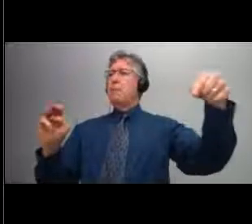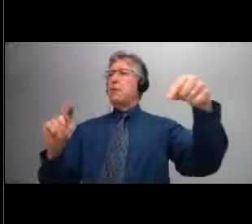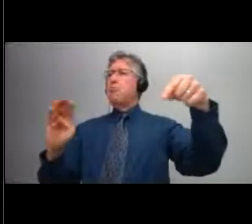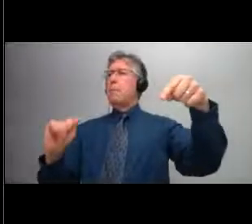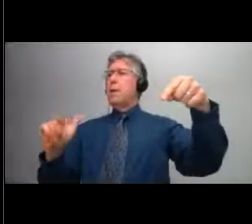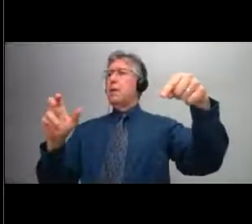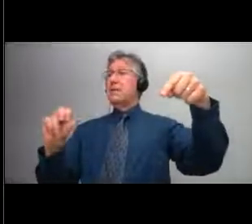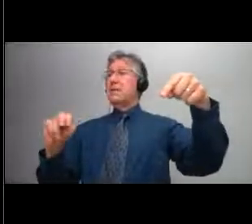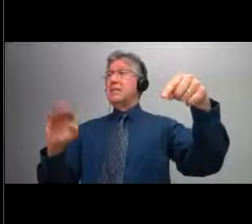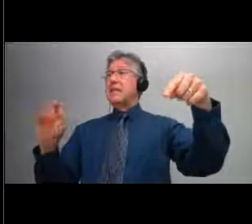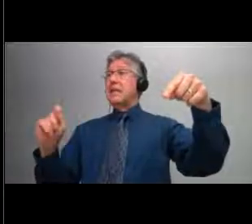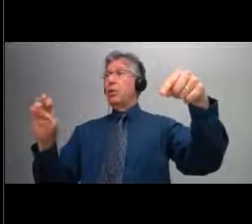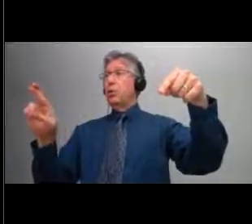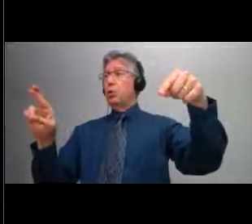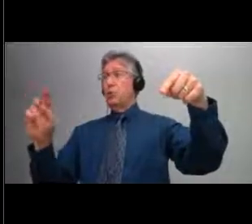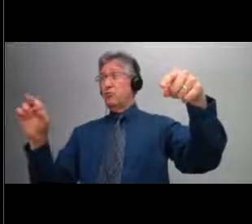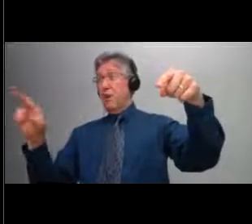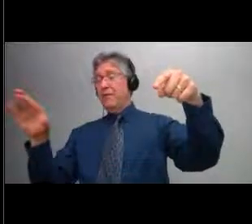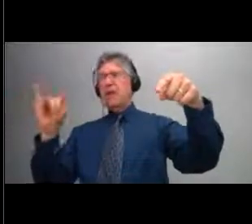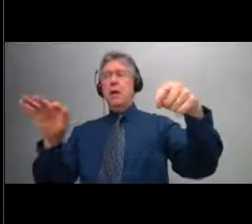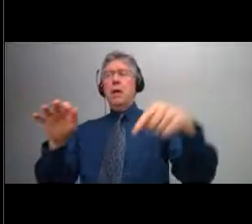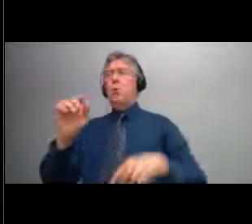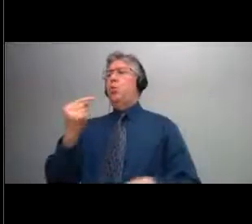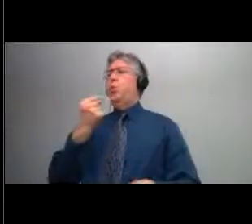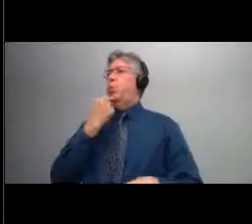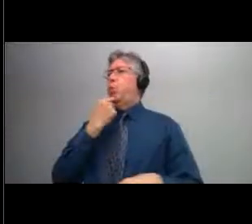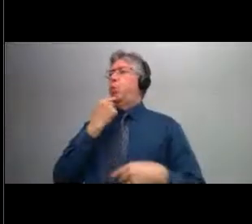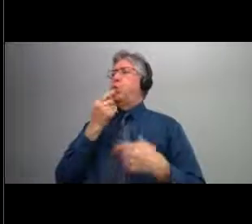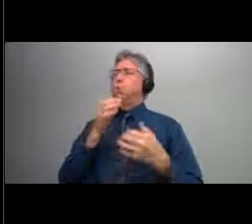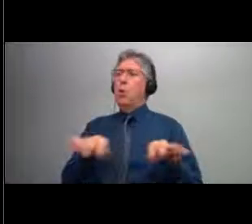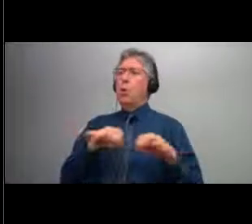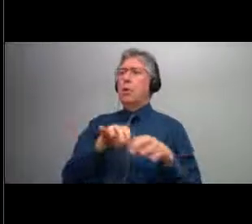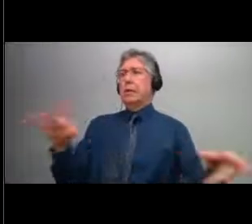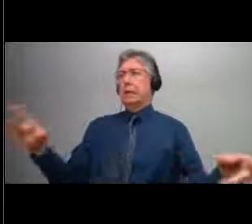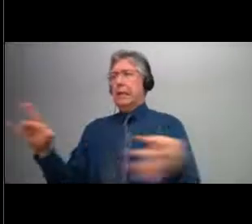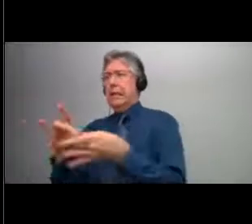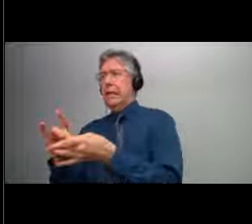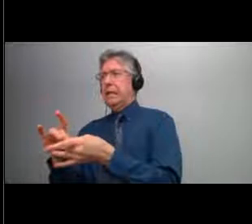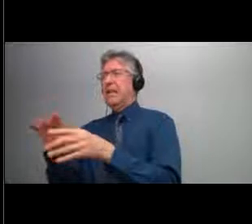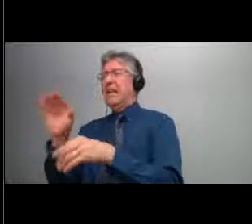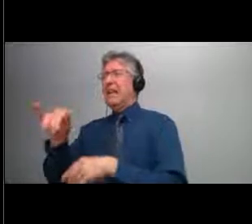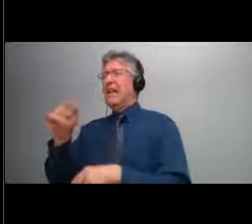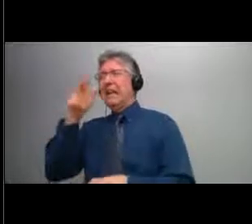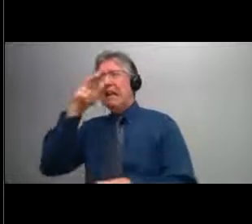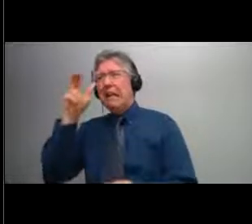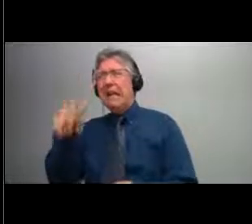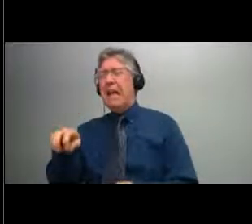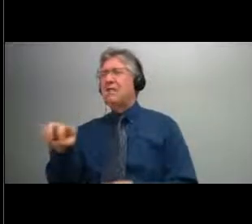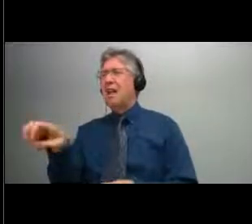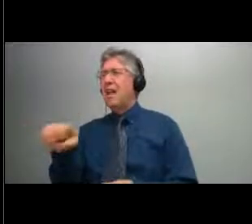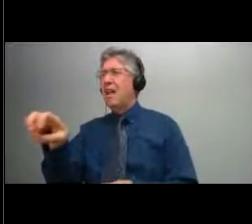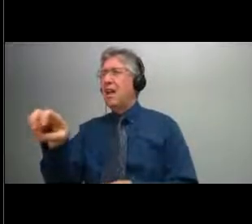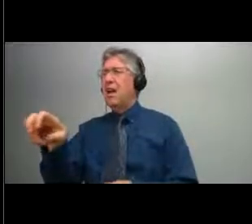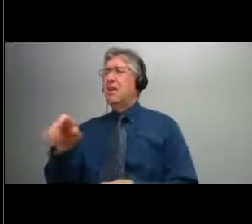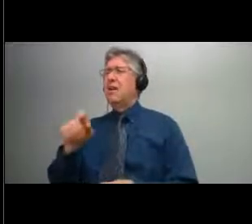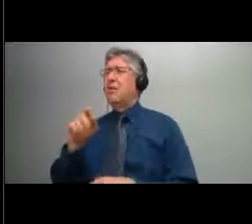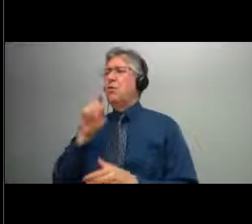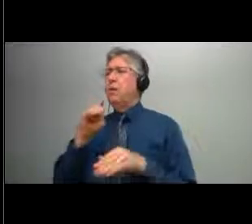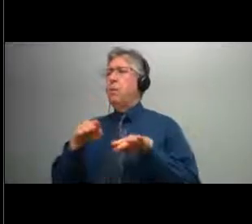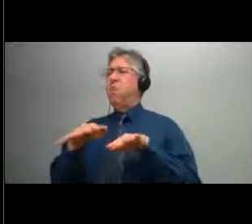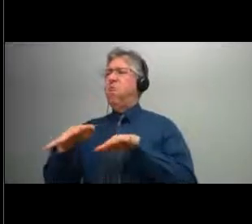is a crucial connection to the Metro, and the path is in such poor condition. It is literally sliding off